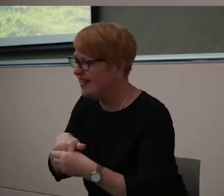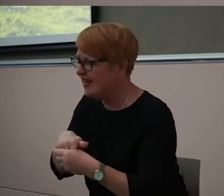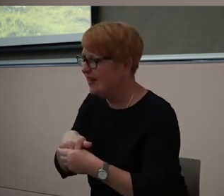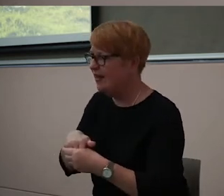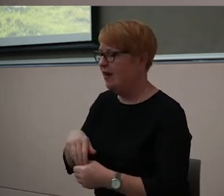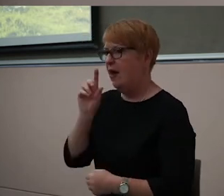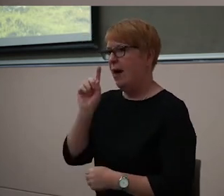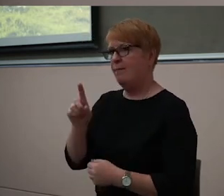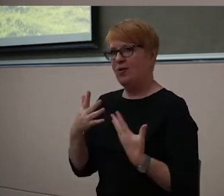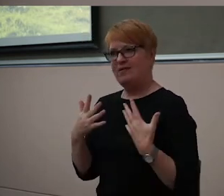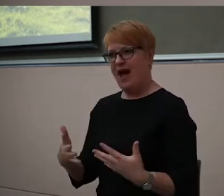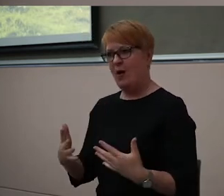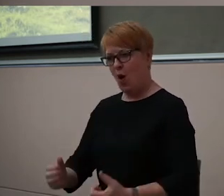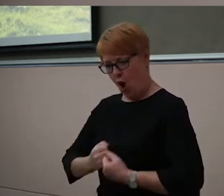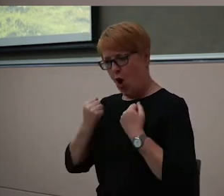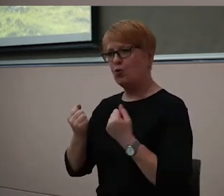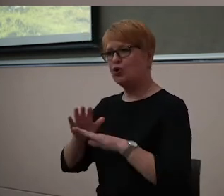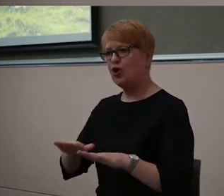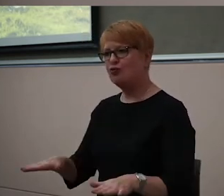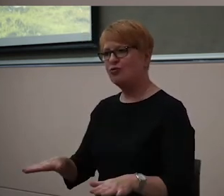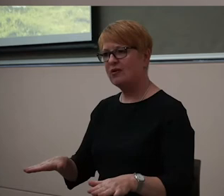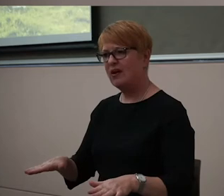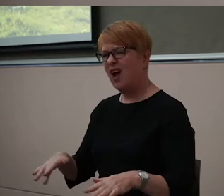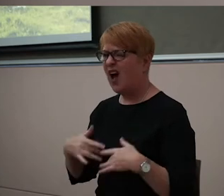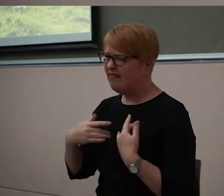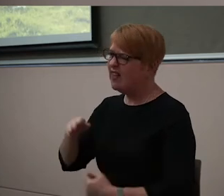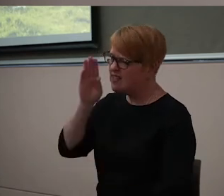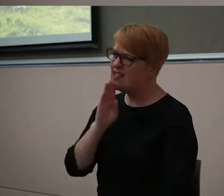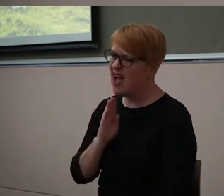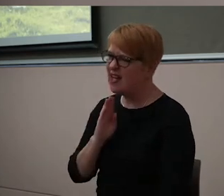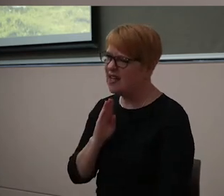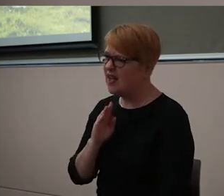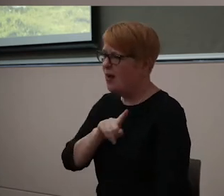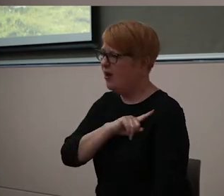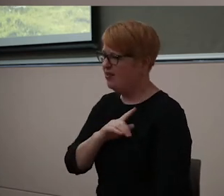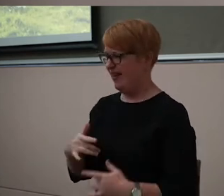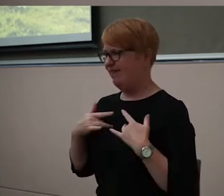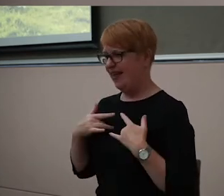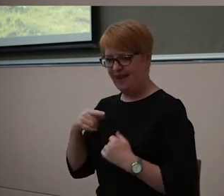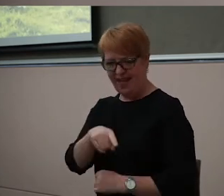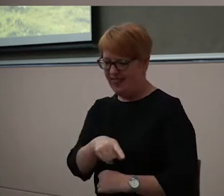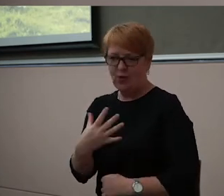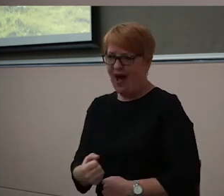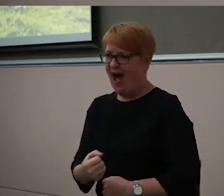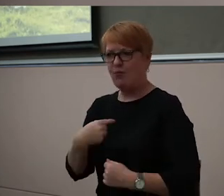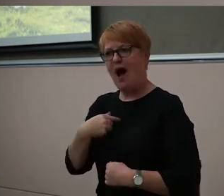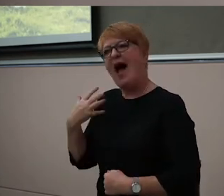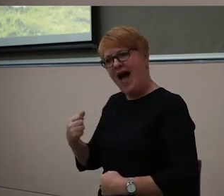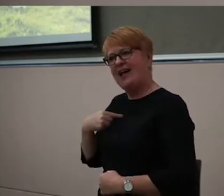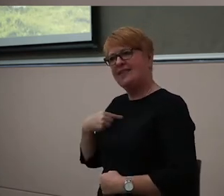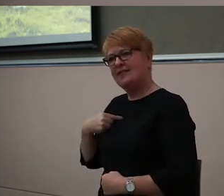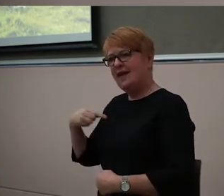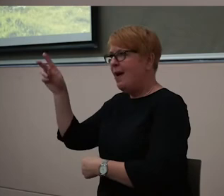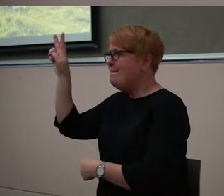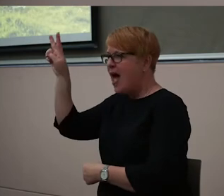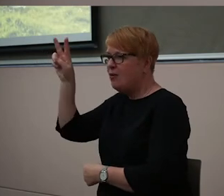They went to her Manchester MP, who took up the case with the minister. Time went by, but in spite of procedures from the agency and the MP, no decision came